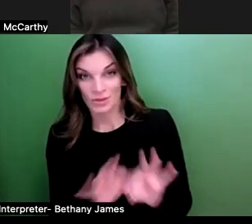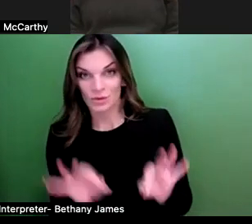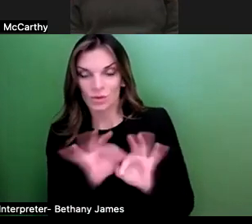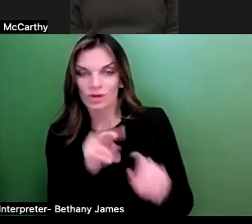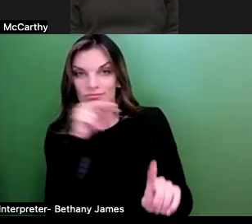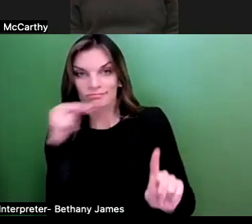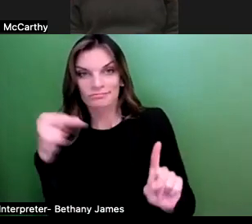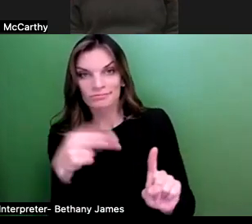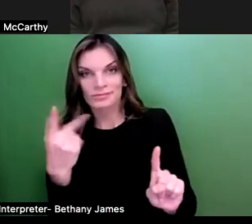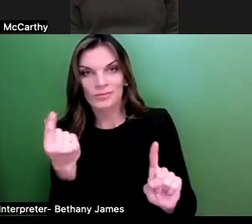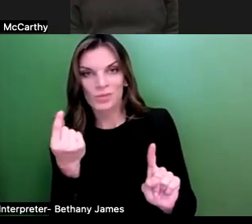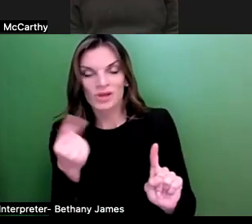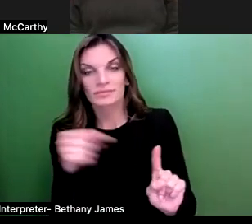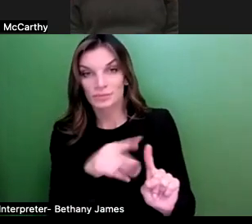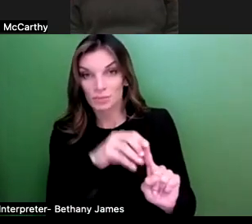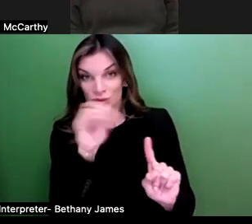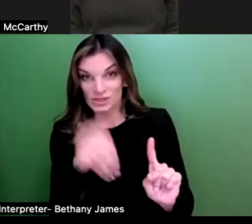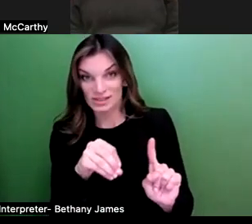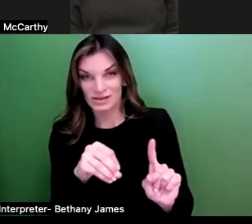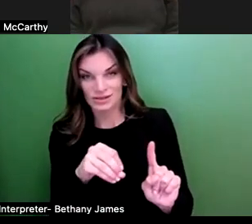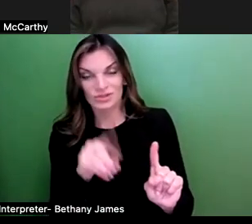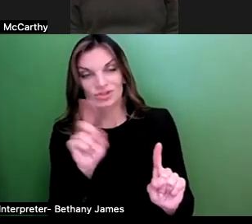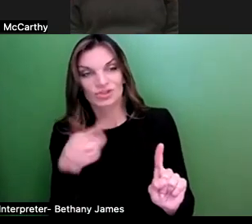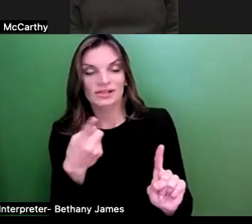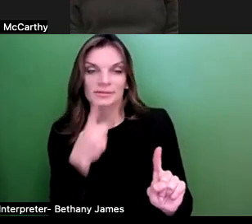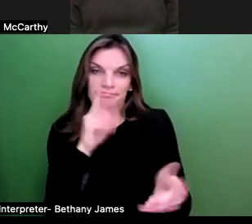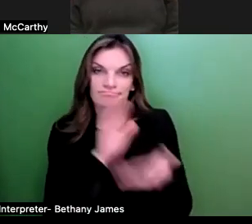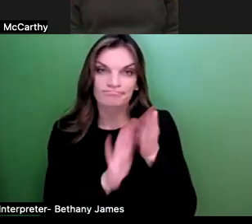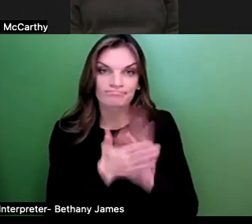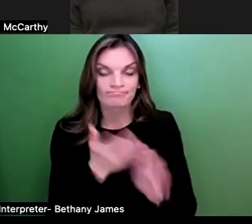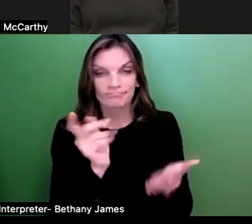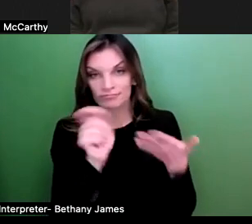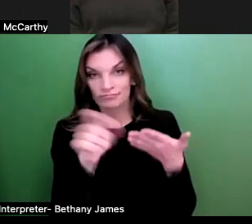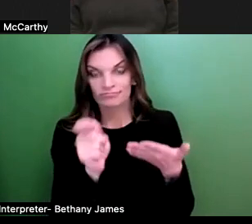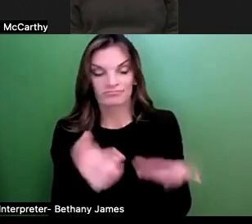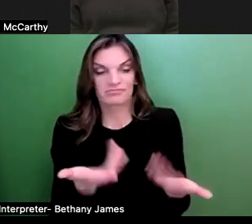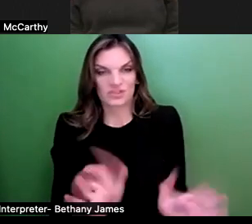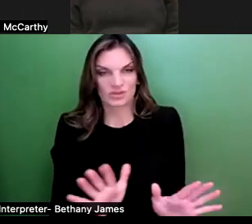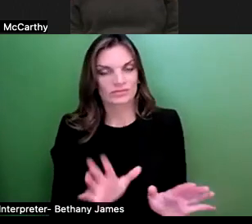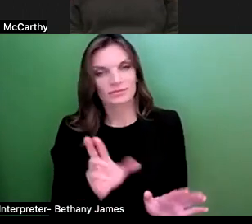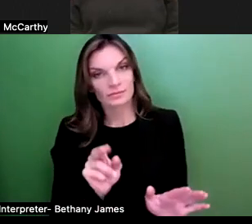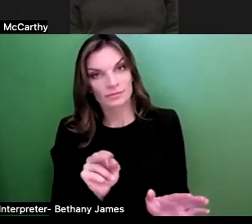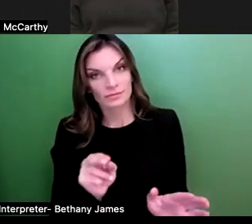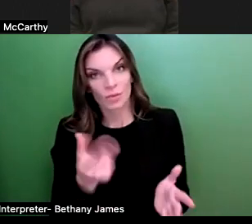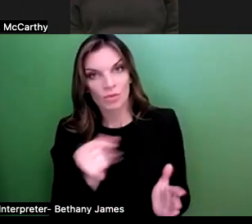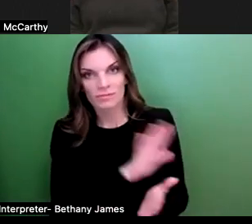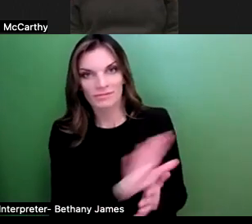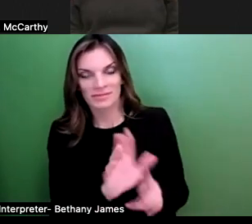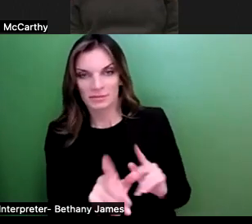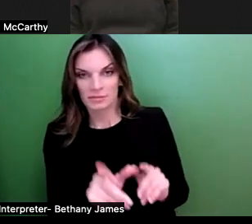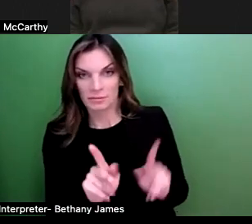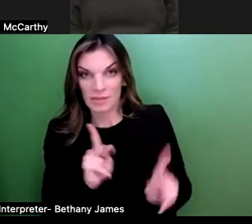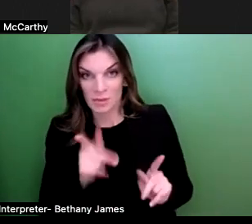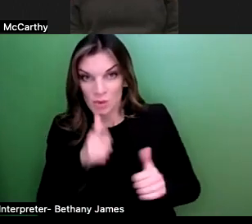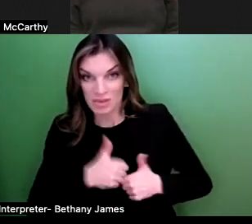is not just looking at a percentage and checking it off and saying, is that okay? It's actually looking at the need of people who live within the